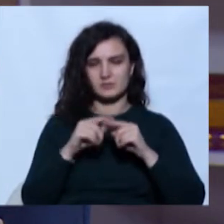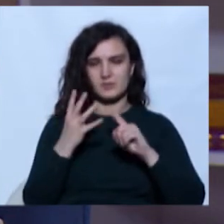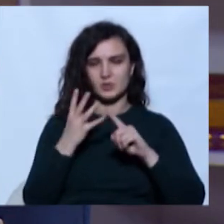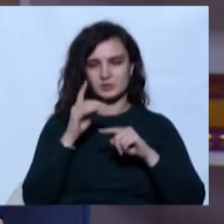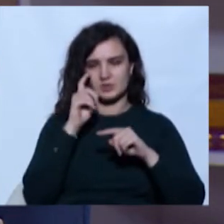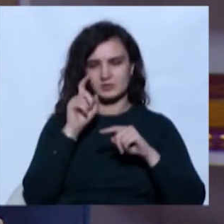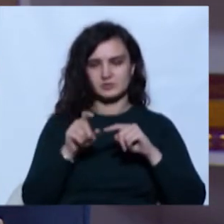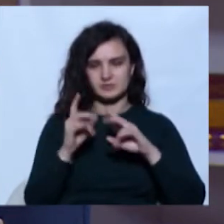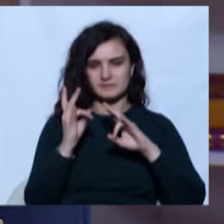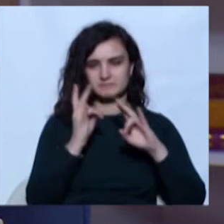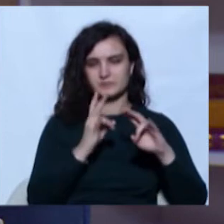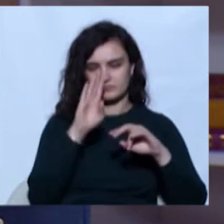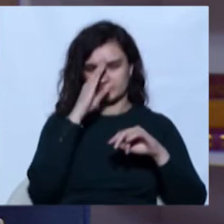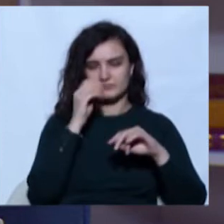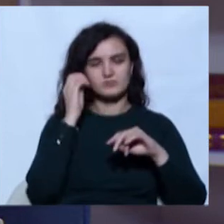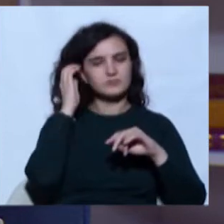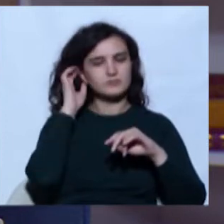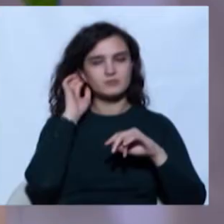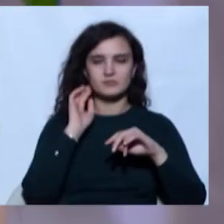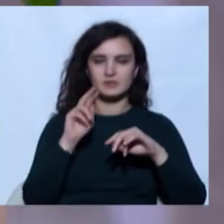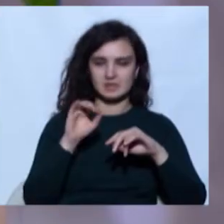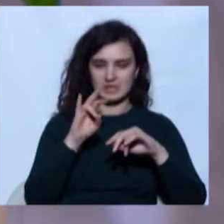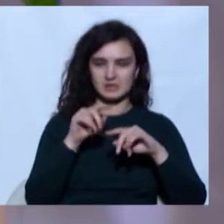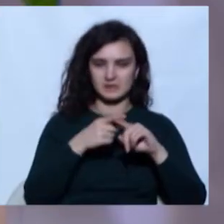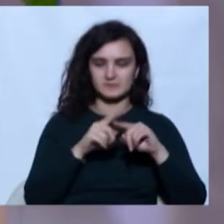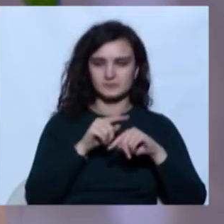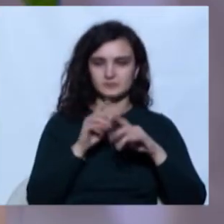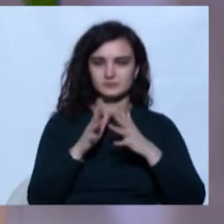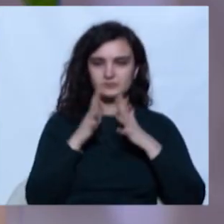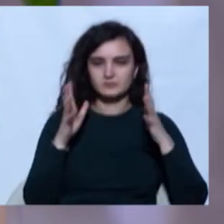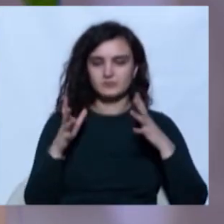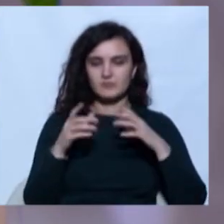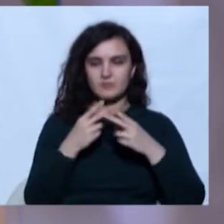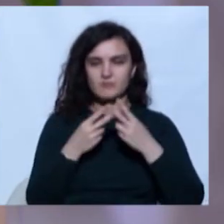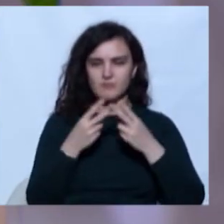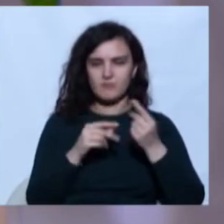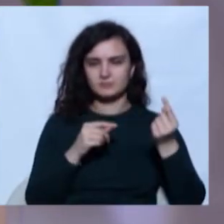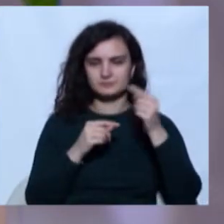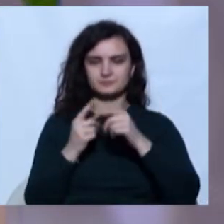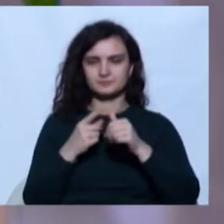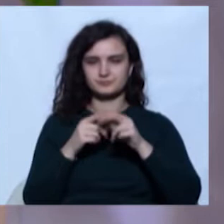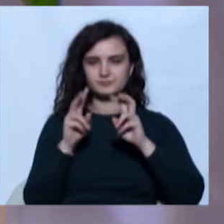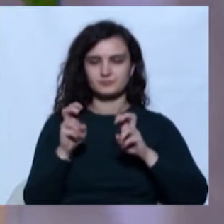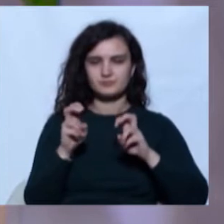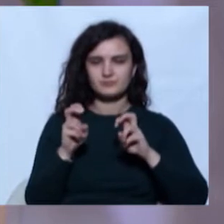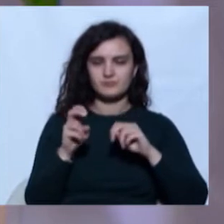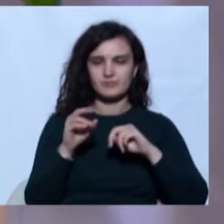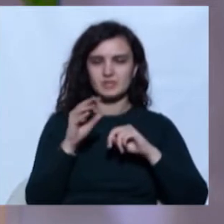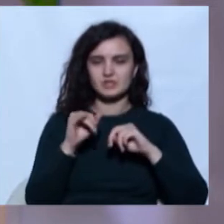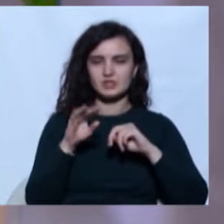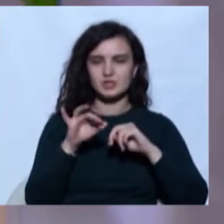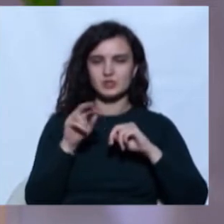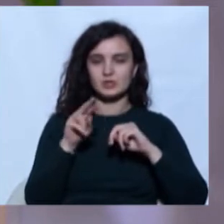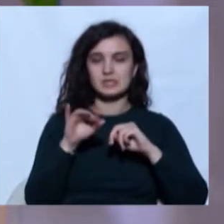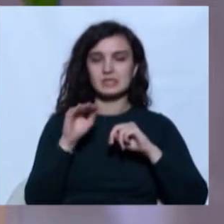to betray Dantes. Dantes is taken to a huge, terrible prison called Chateau d'If that